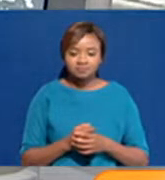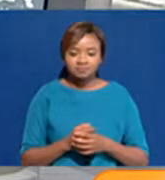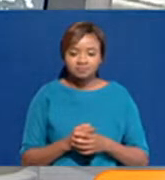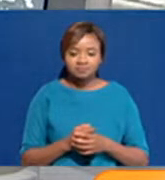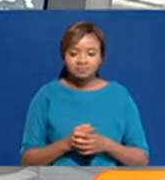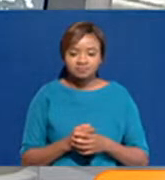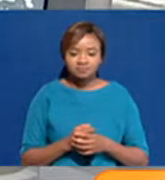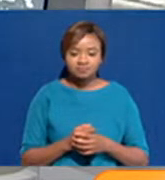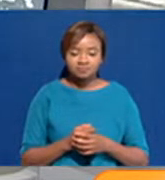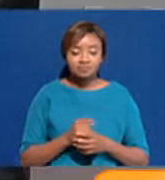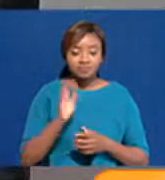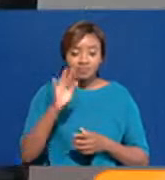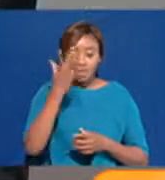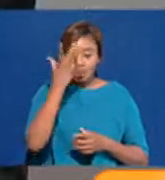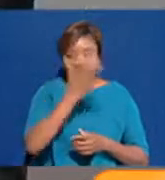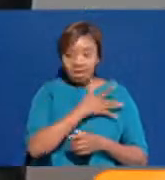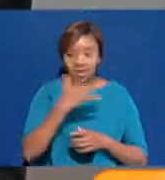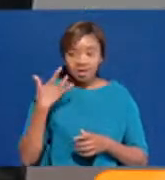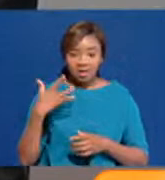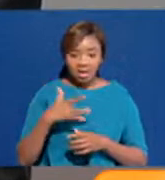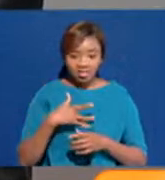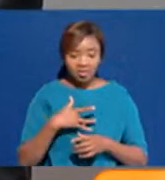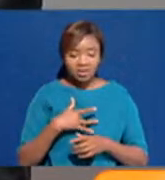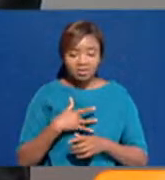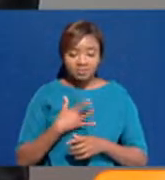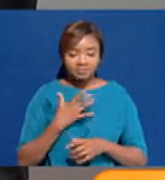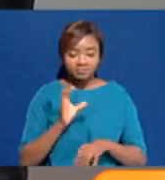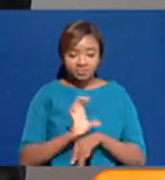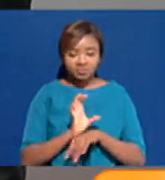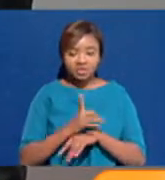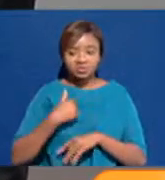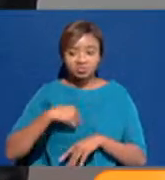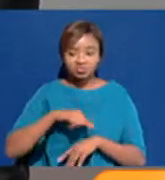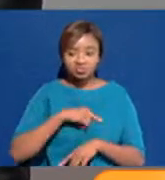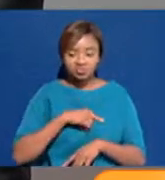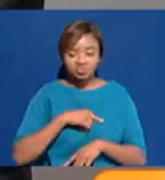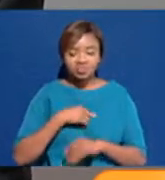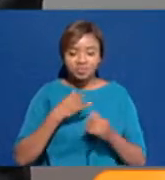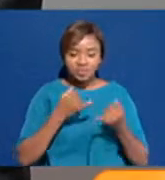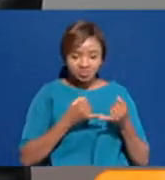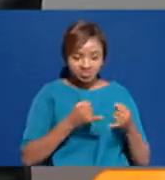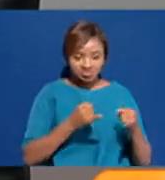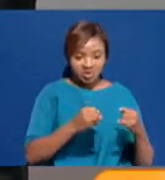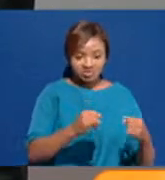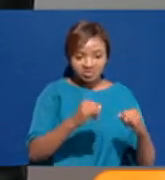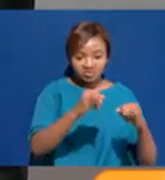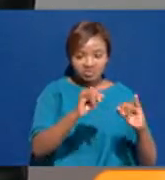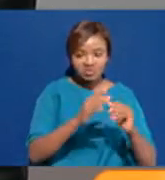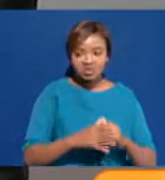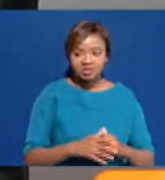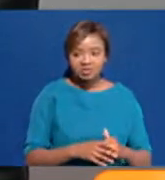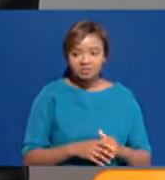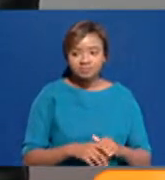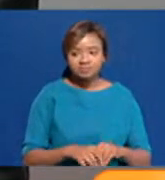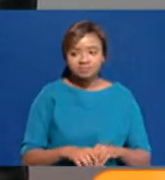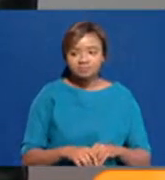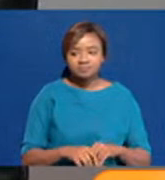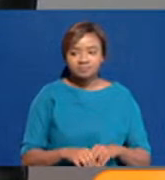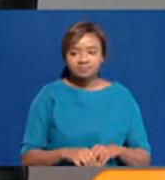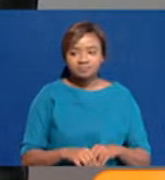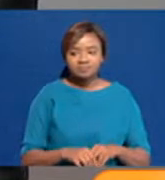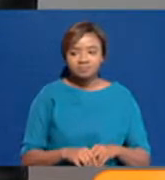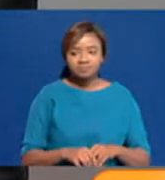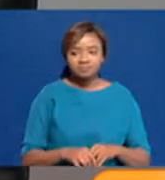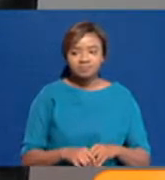Sunday? In the Catholic Church, we've tried as much. Mm-hmm. Maybe our success would be somewhere up there, 90 to 95%, in which we